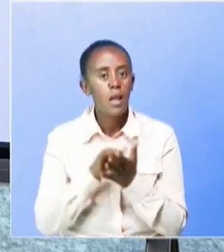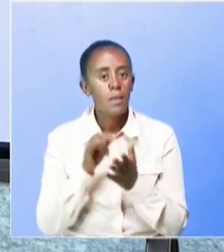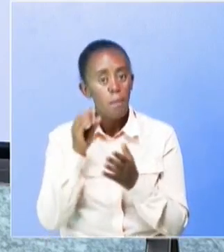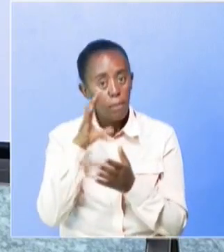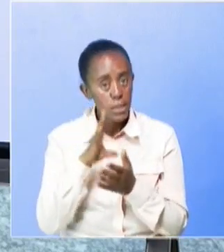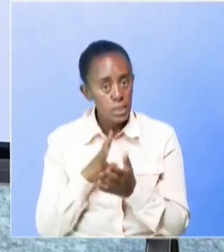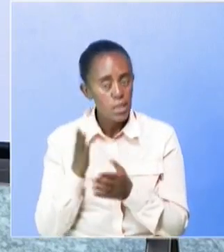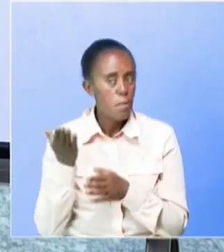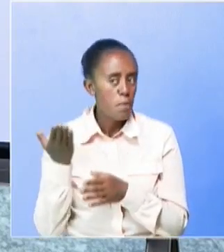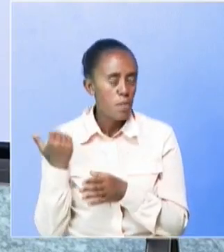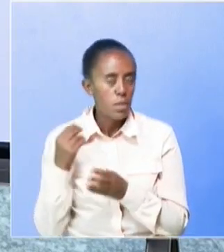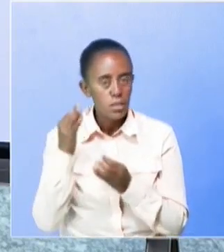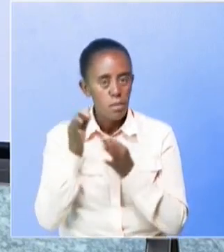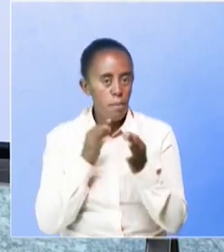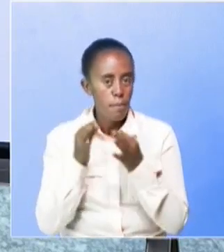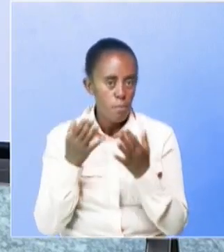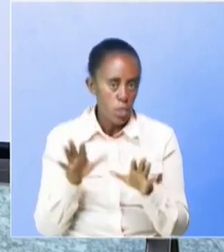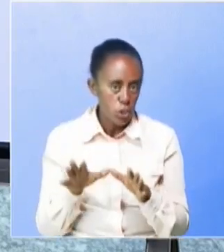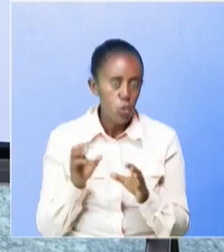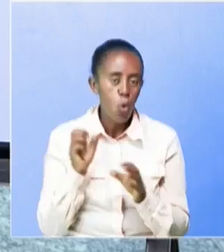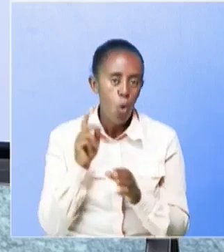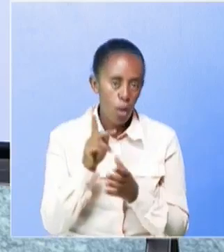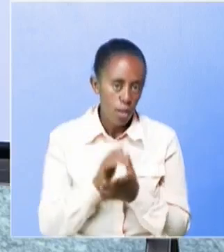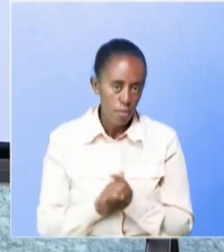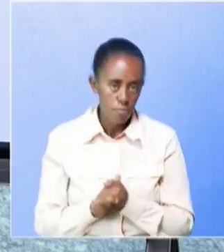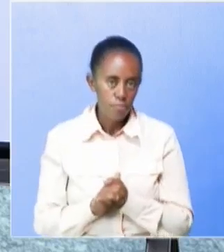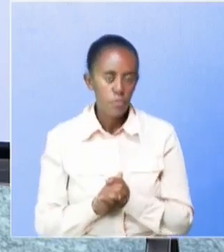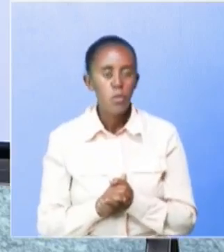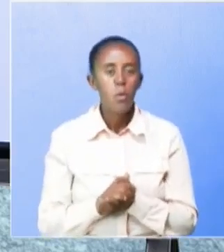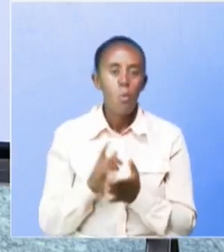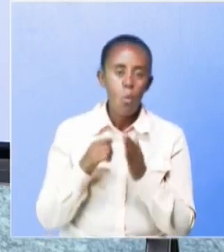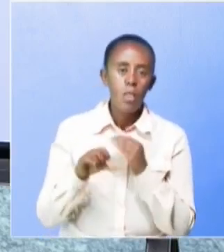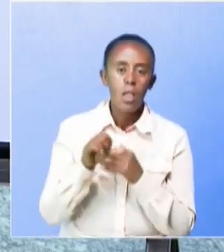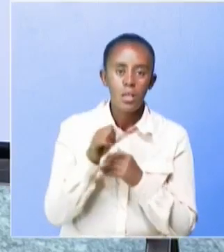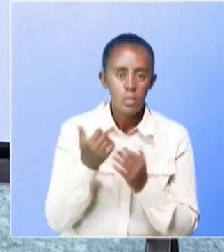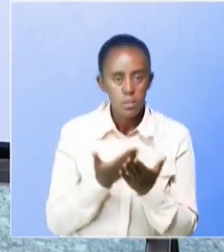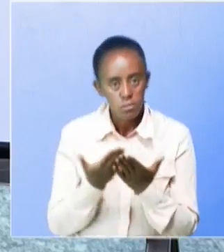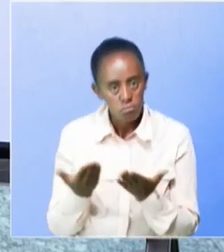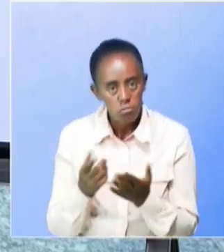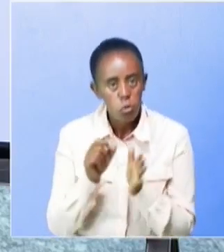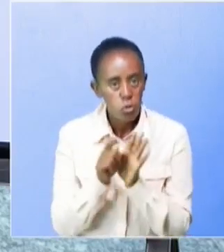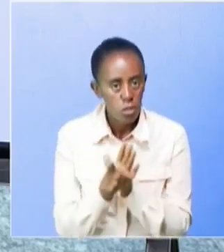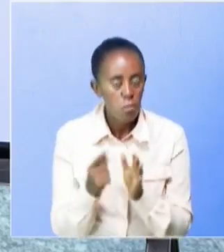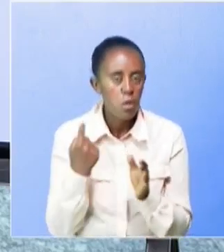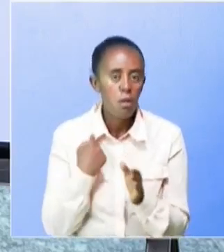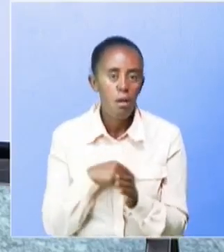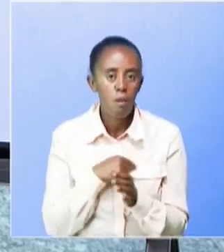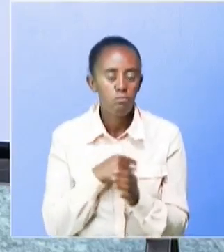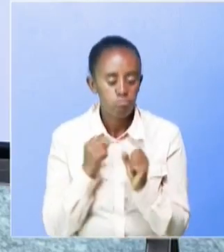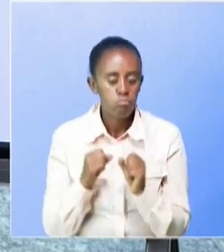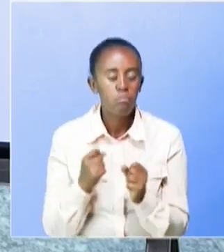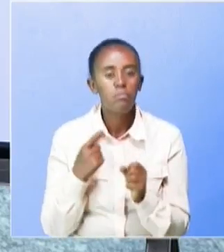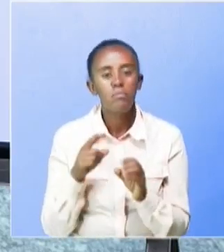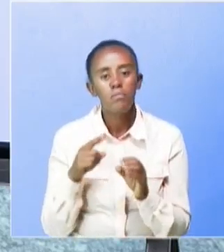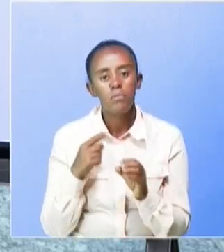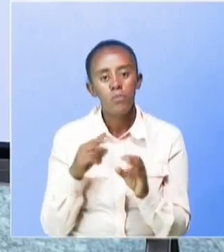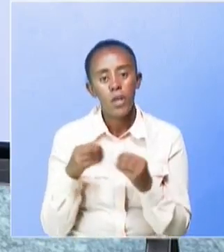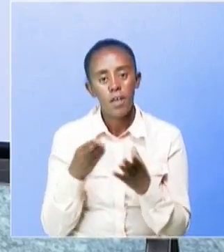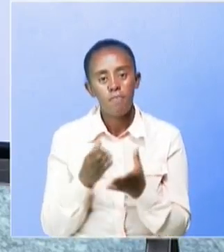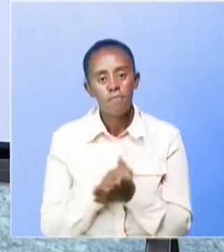has previously mentioned. Okay, what other example can we give here?